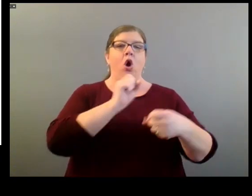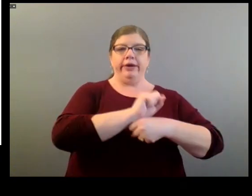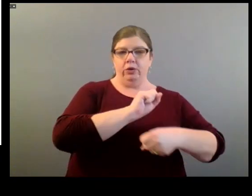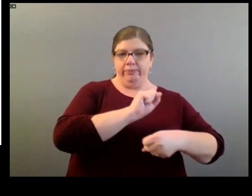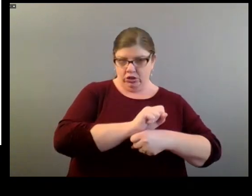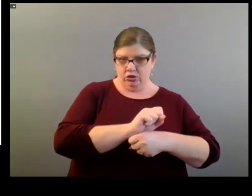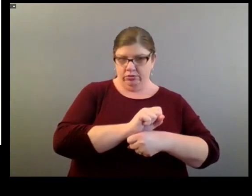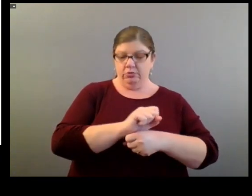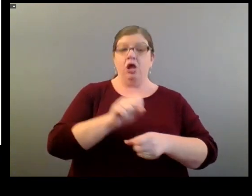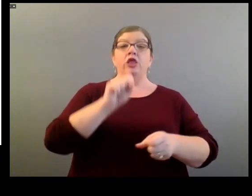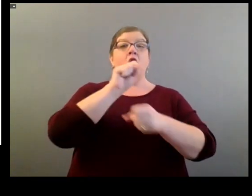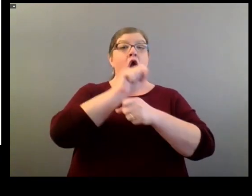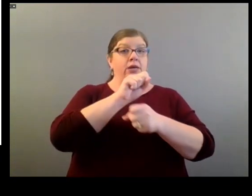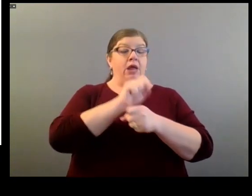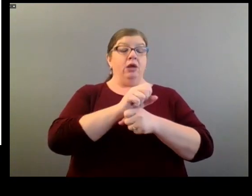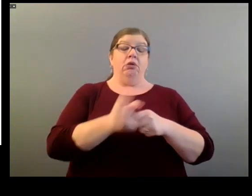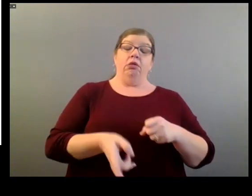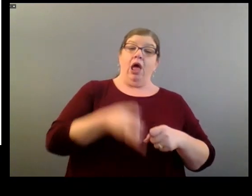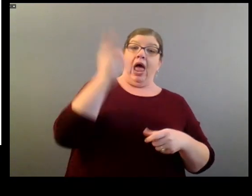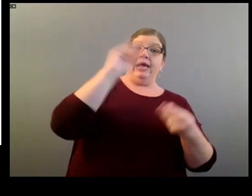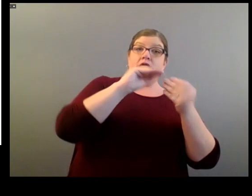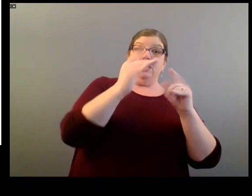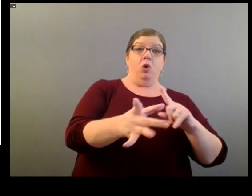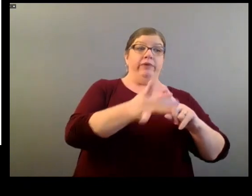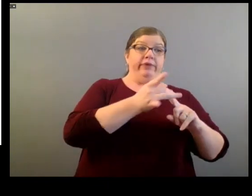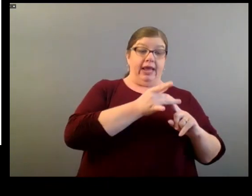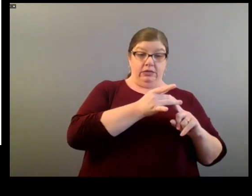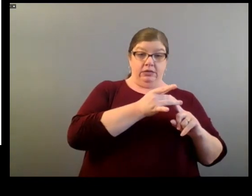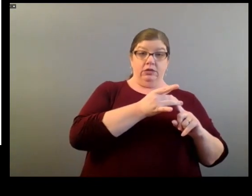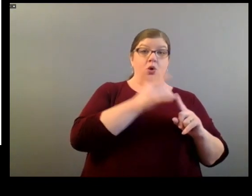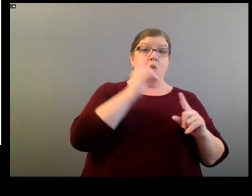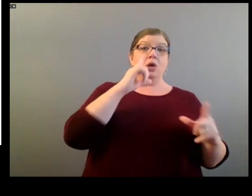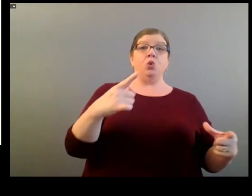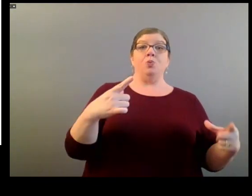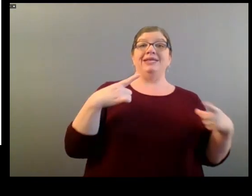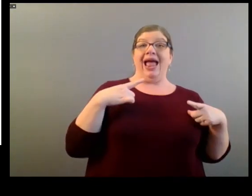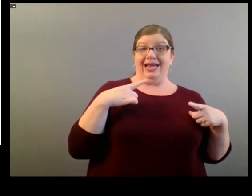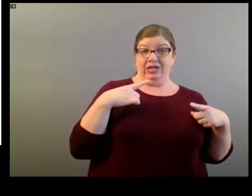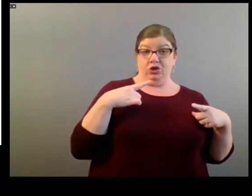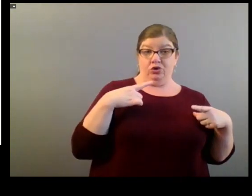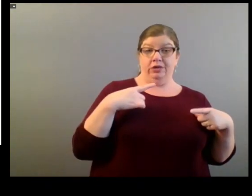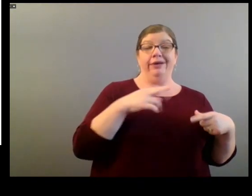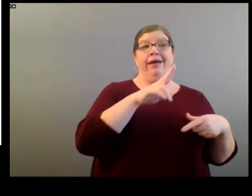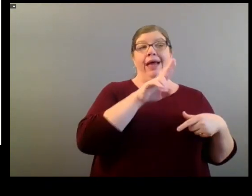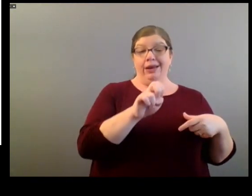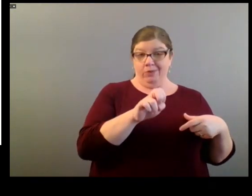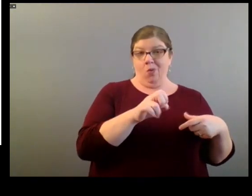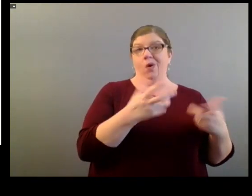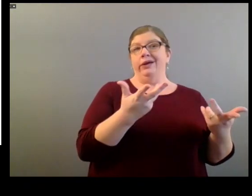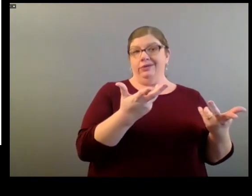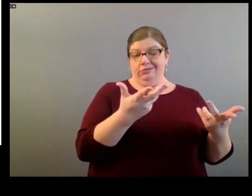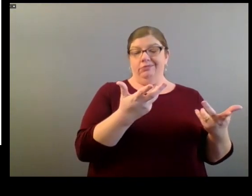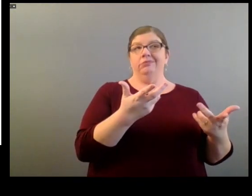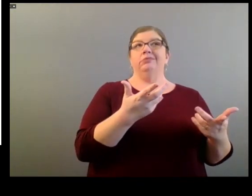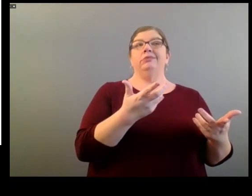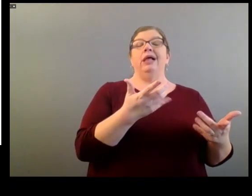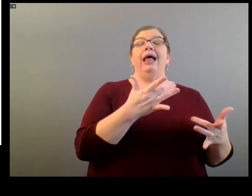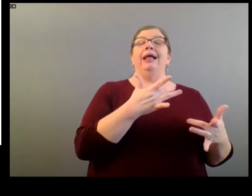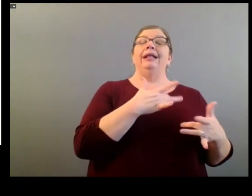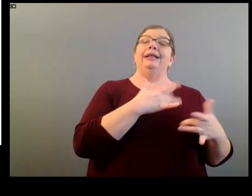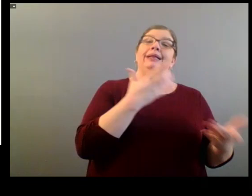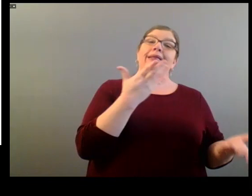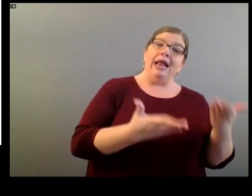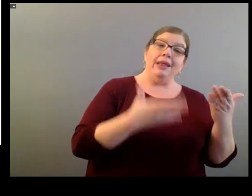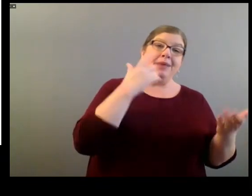occupation with the most number of cases was retired, unemployed, likely due to the fact that